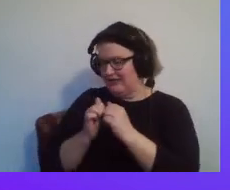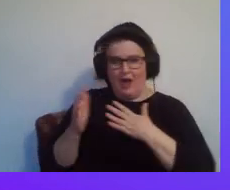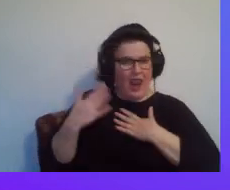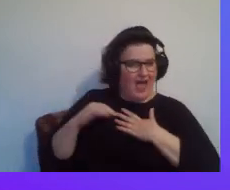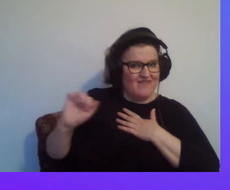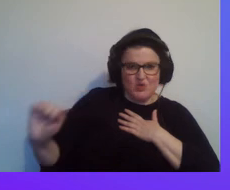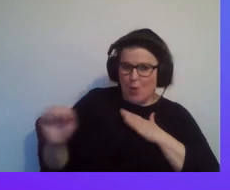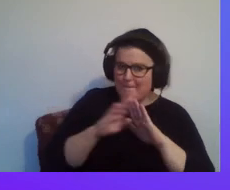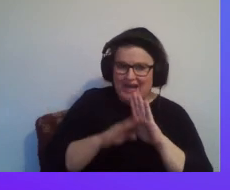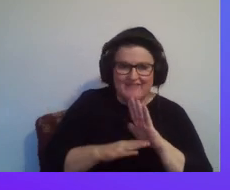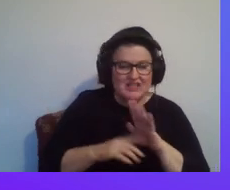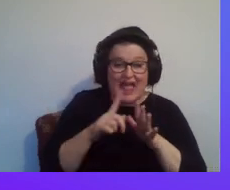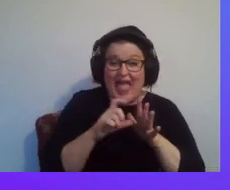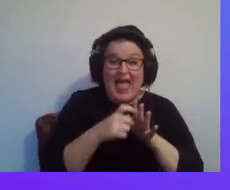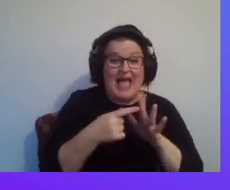there, Eddie Nesta.